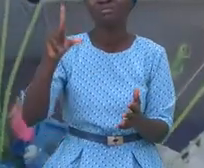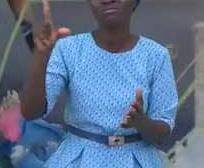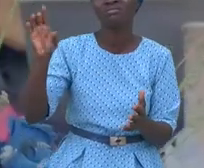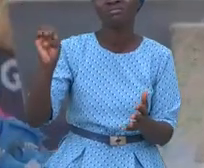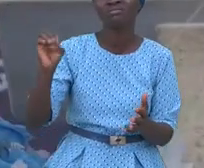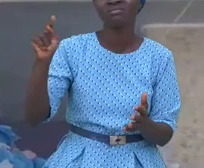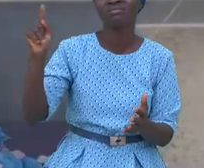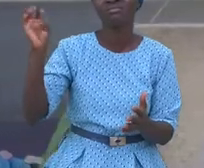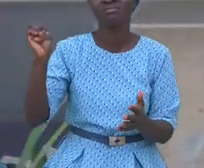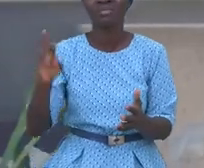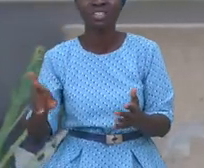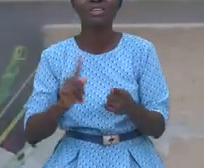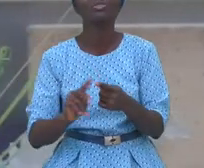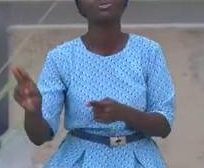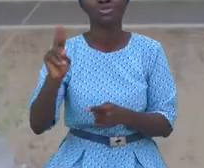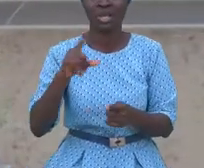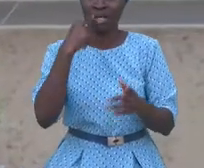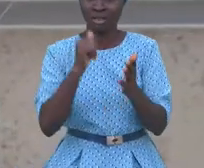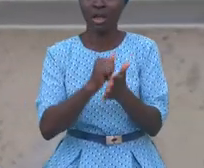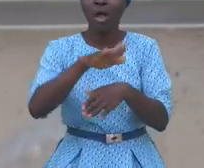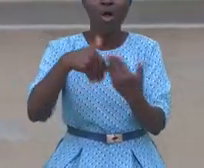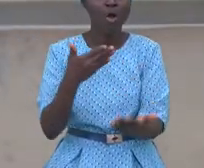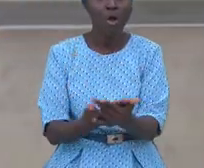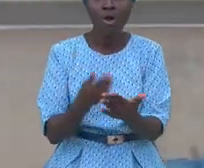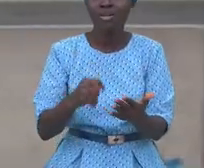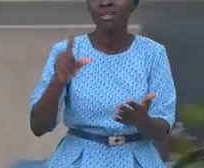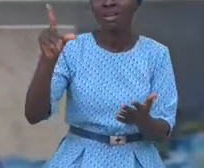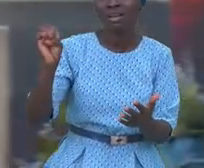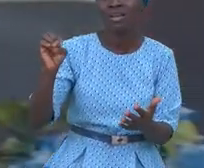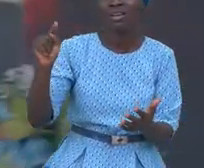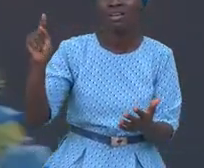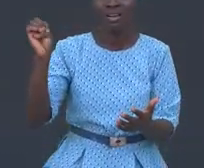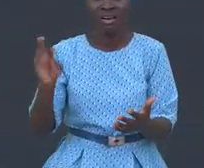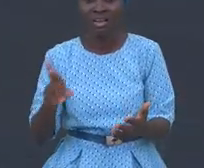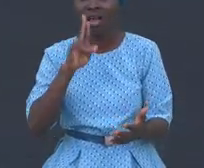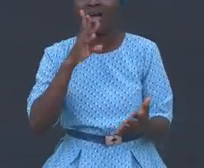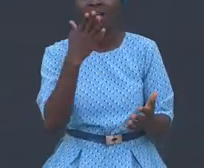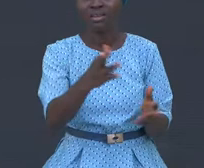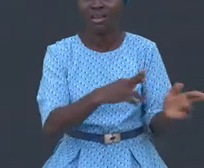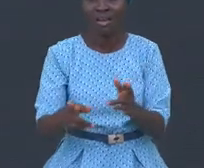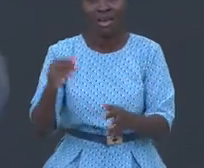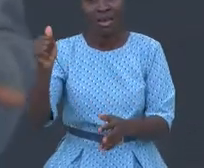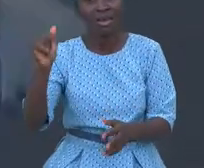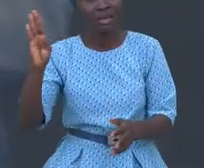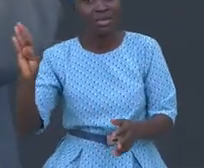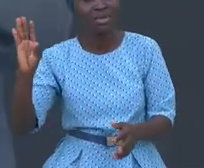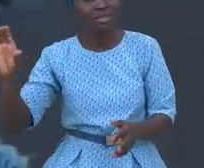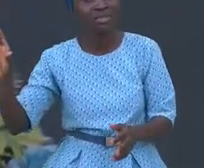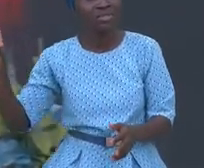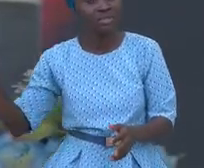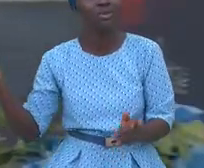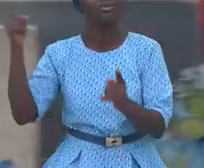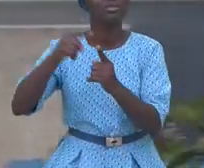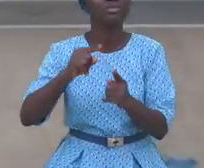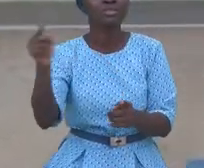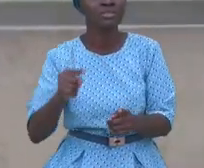said, all the letters I've been giving to you. There's no other letter. A, B, C, D, unto Z. That's